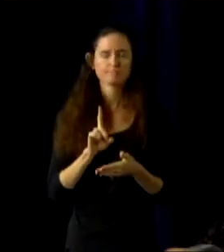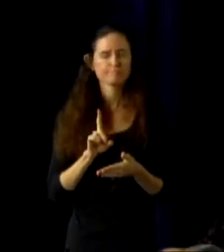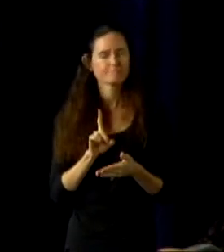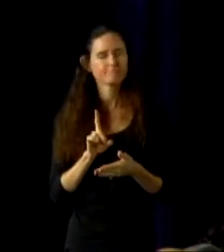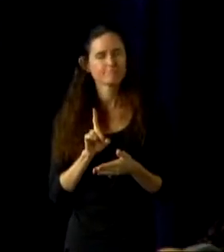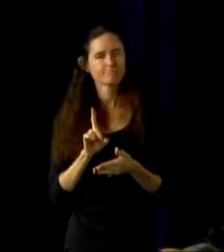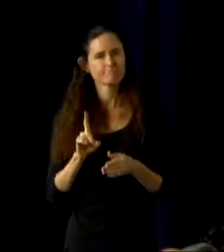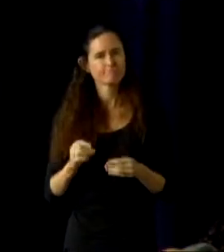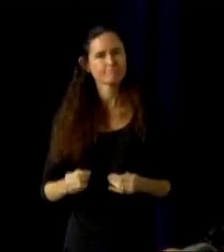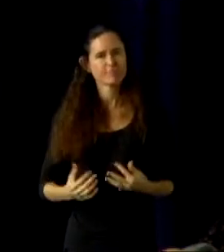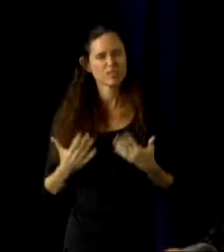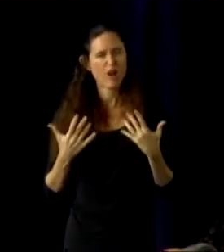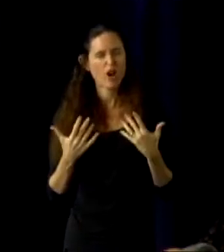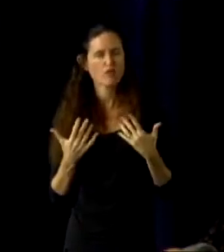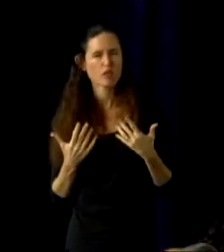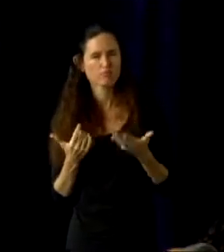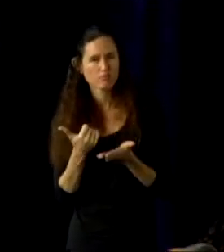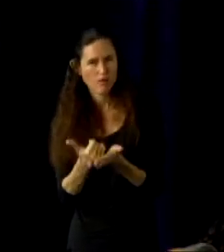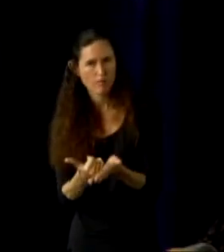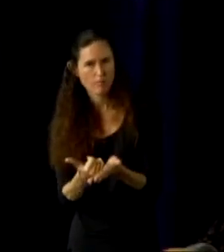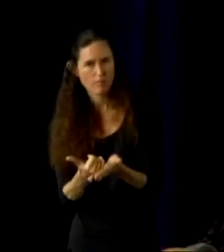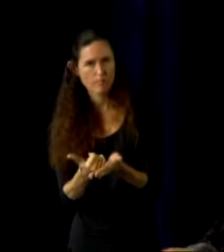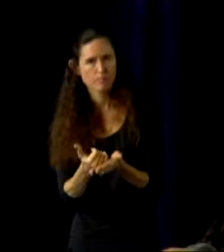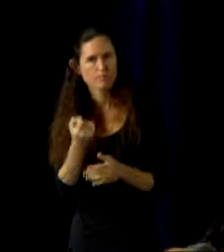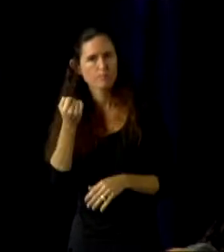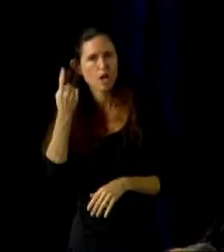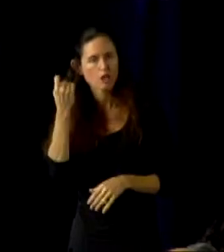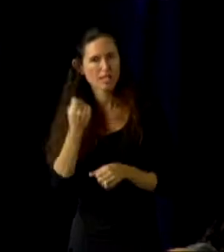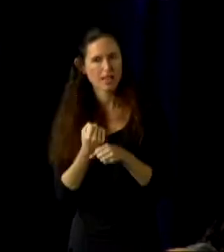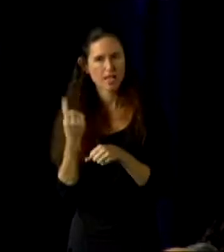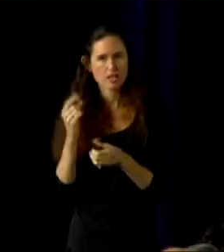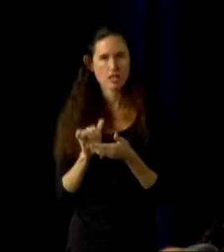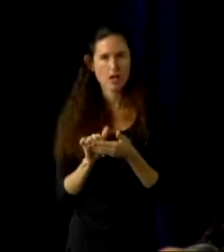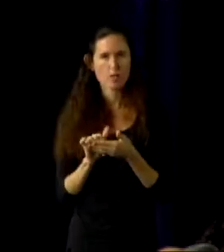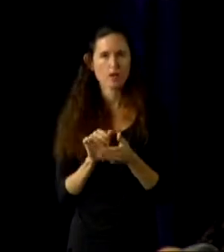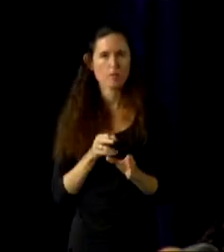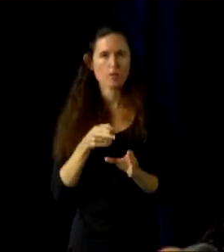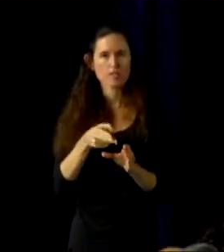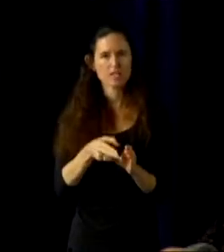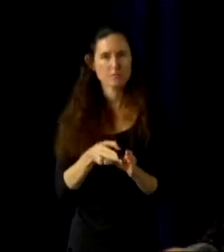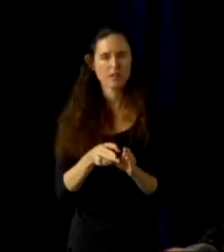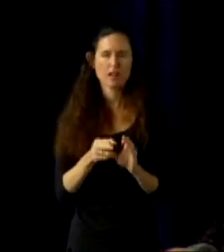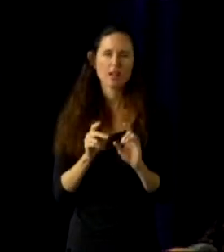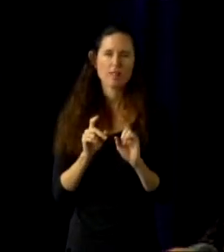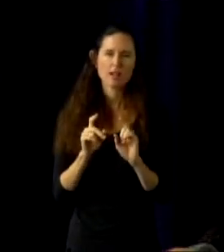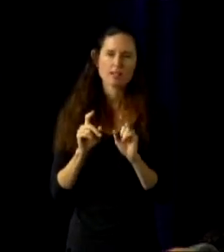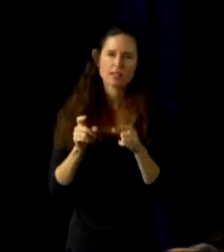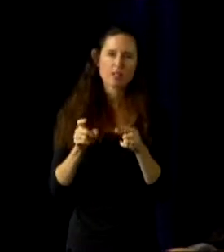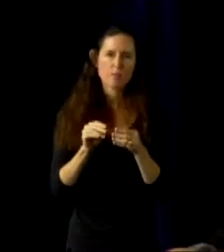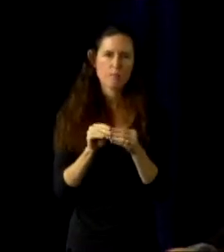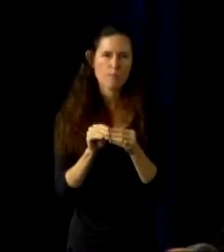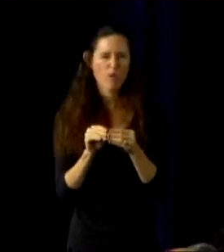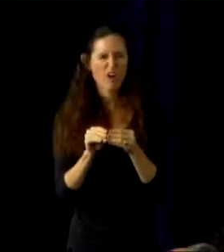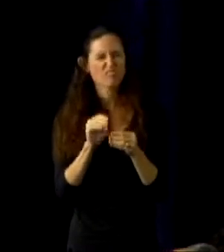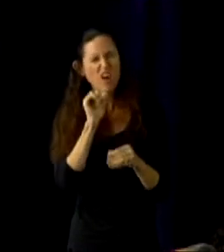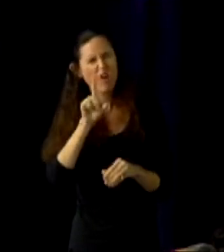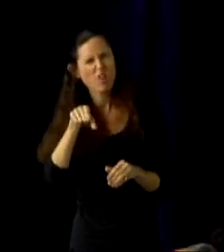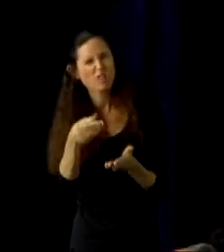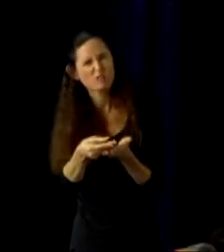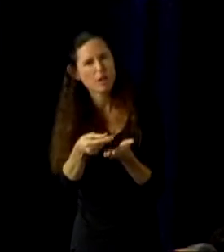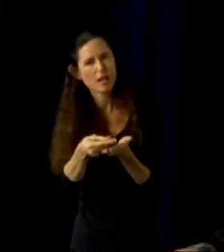things that you're going to do. Understand, last year we participated in Giving Tuesday, kind of in a way of more than giving money, but